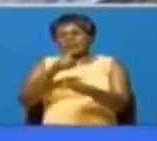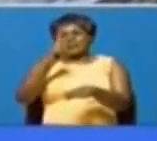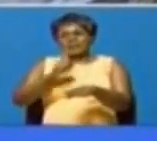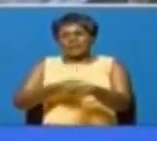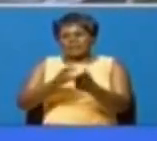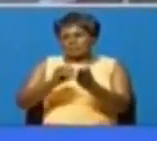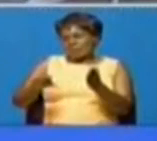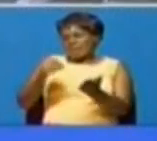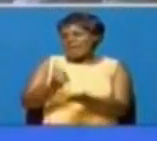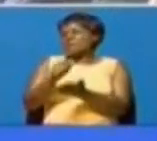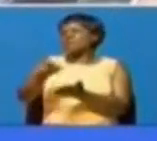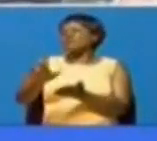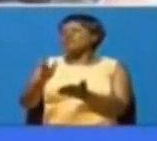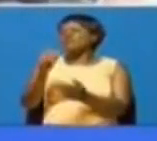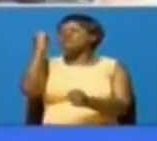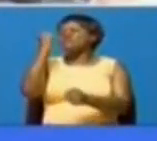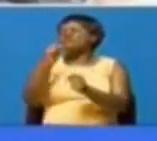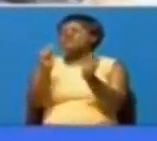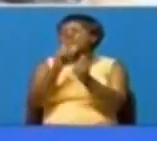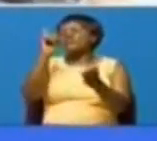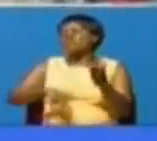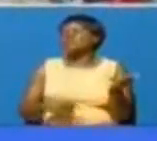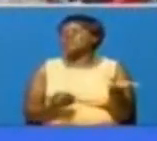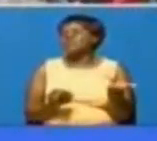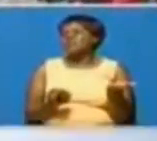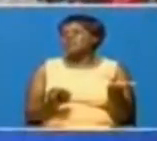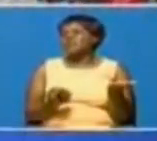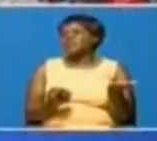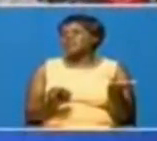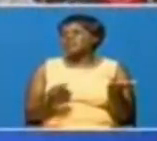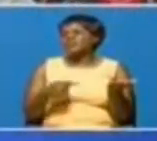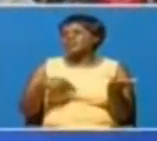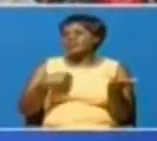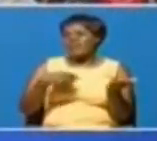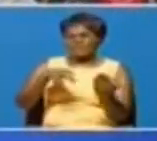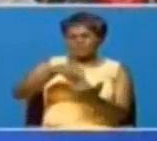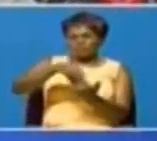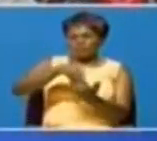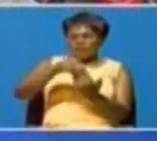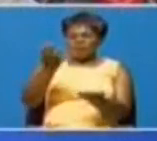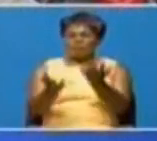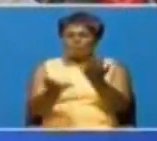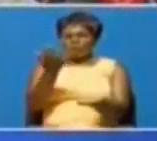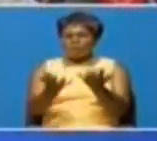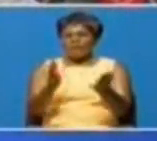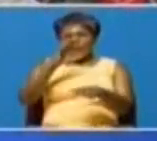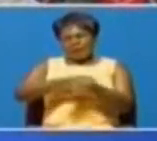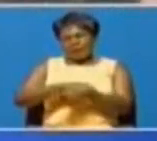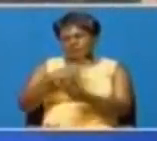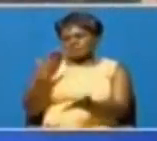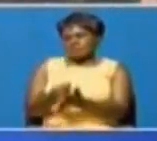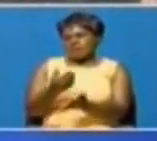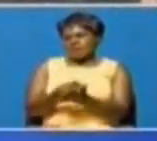umetoa sitawasaidia na nini? Juala tu. Tunapima juala alafu tuna nini? Tunapata